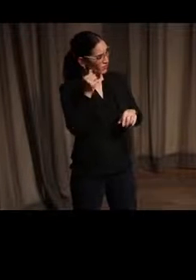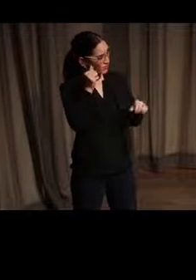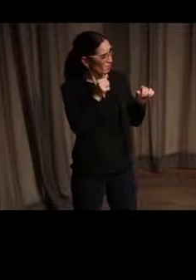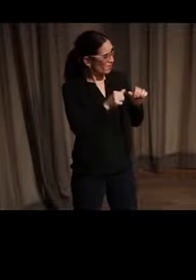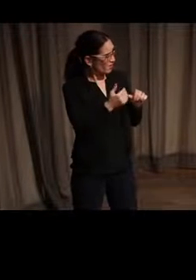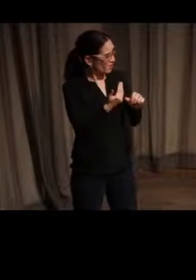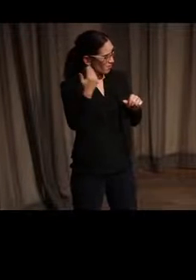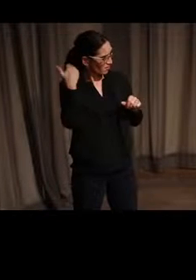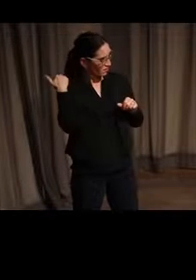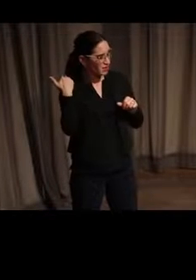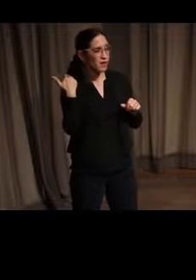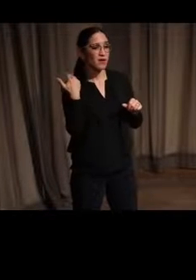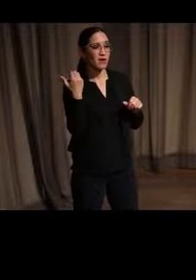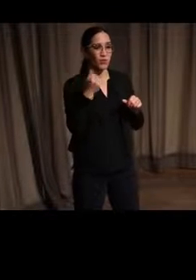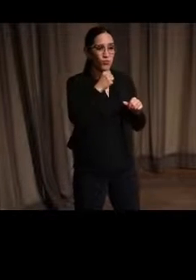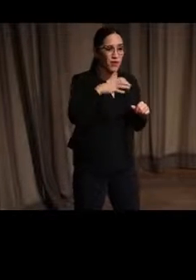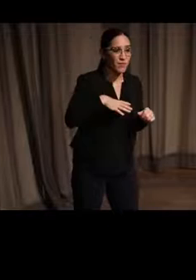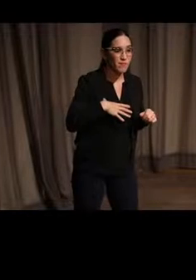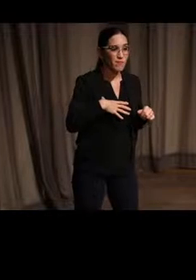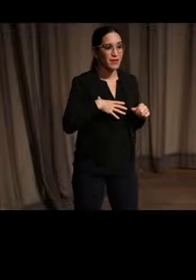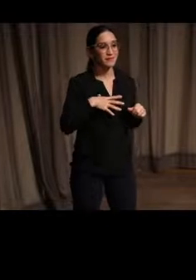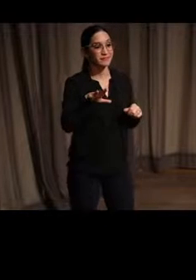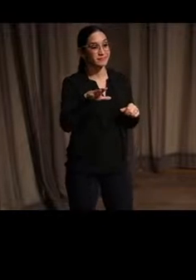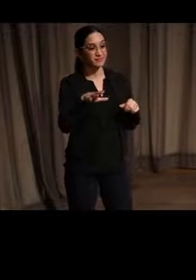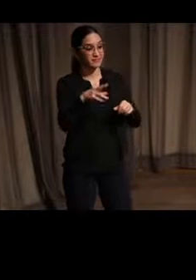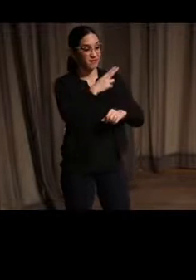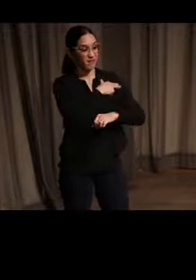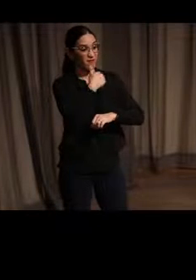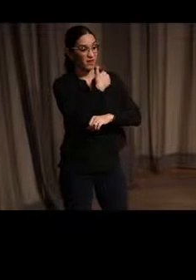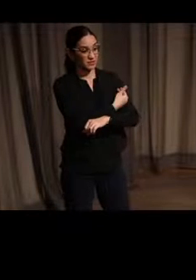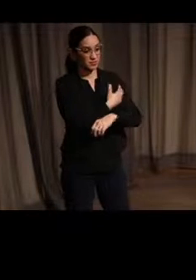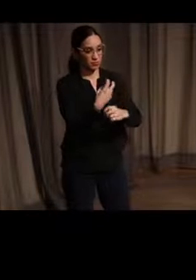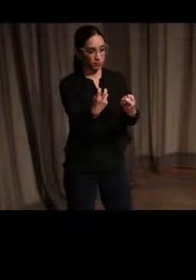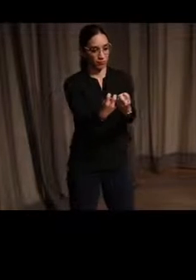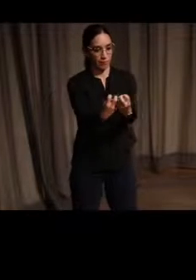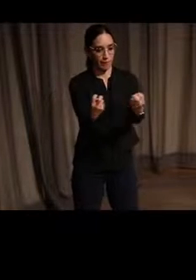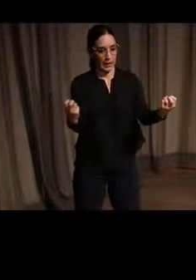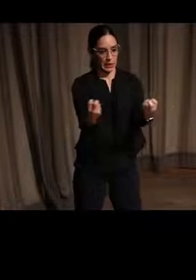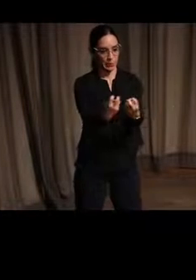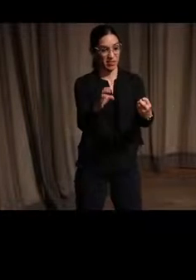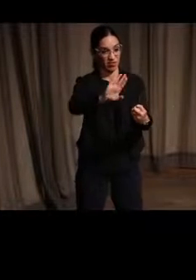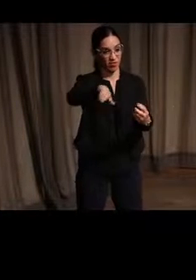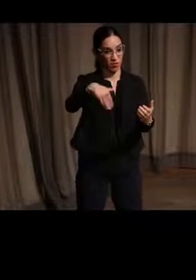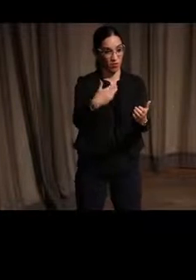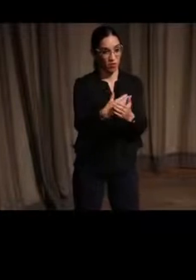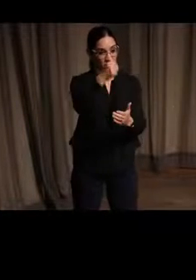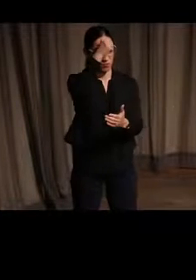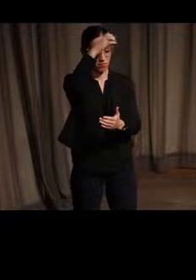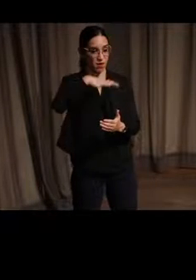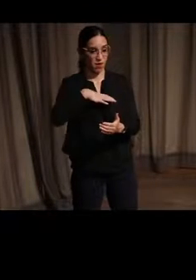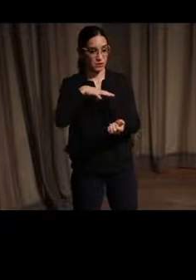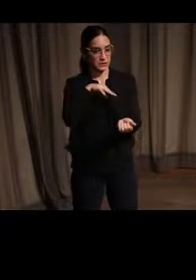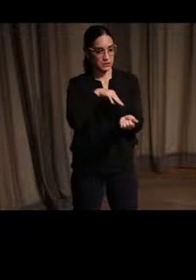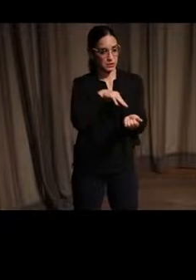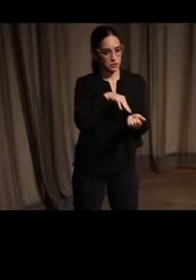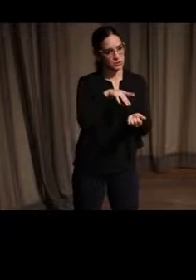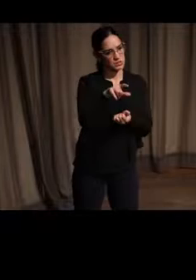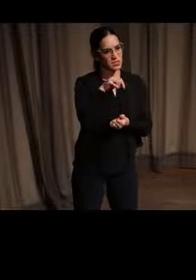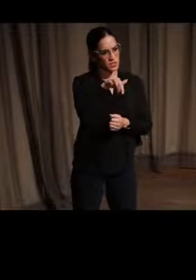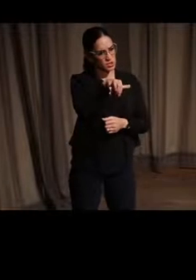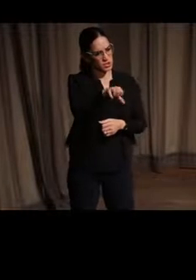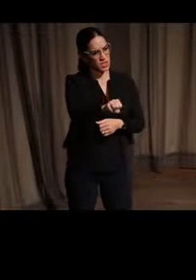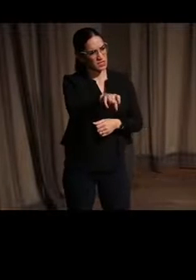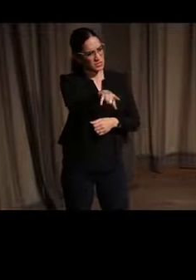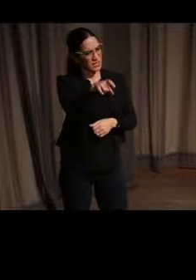in front of an all-male panel of doctors to try and convince them that they were worthy of this procedure. So there's this